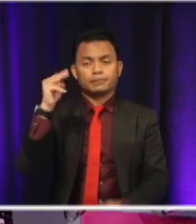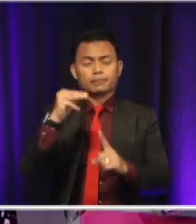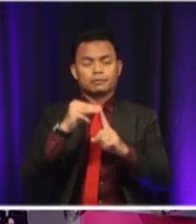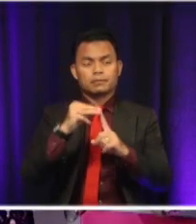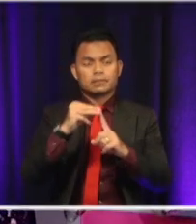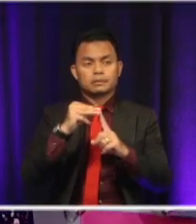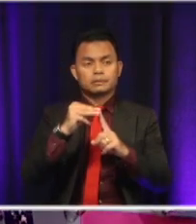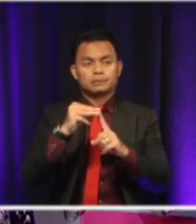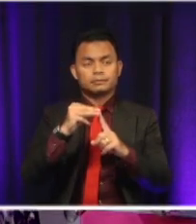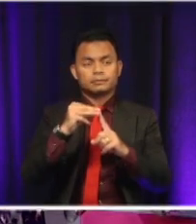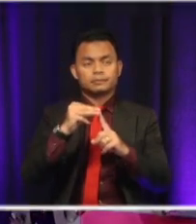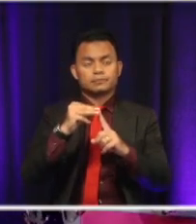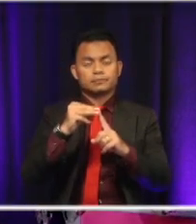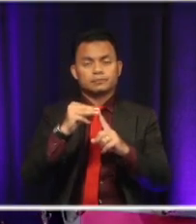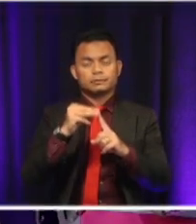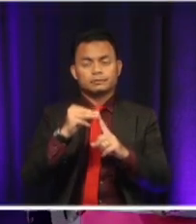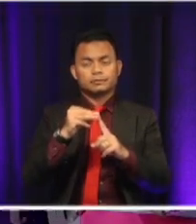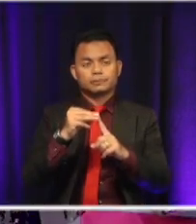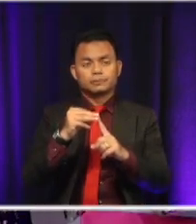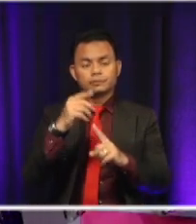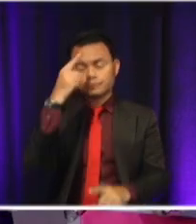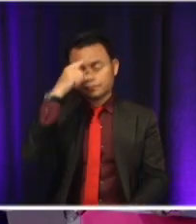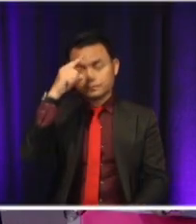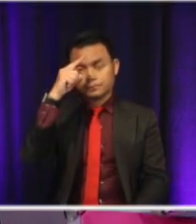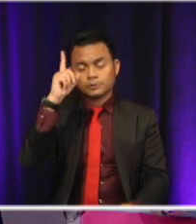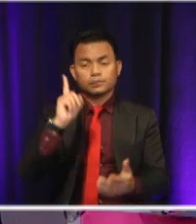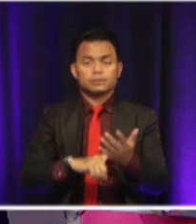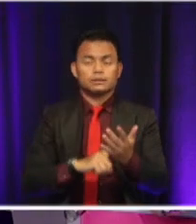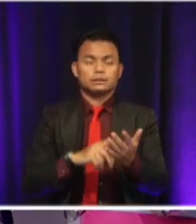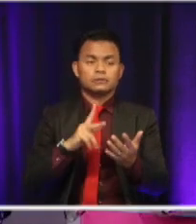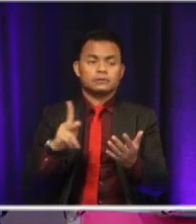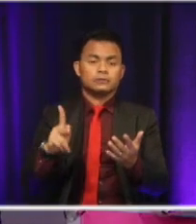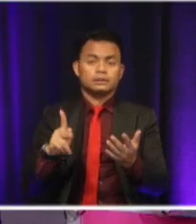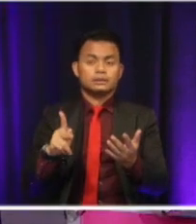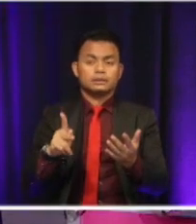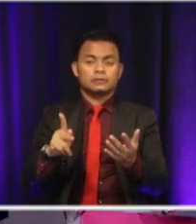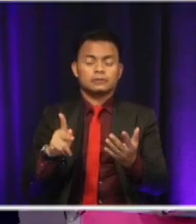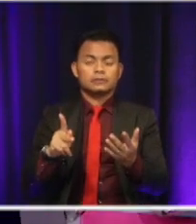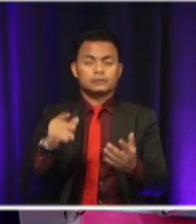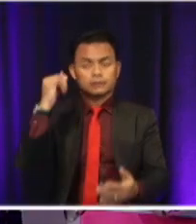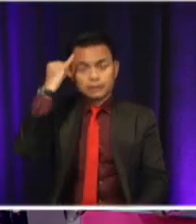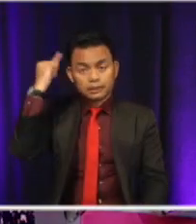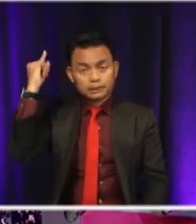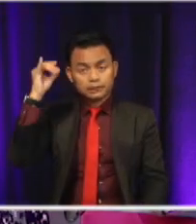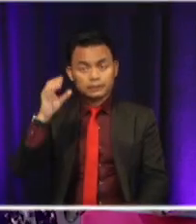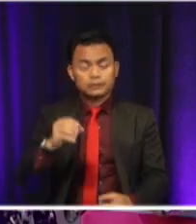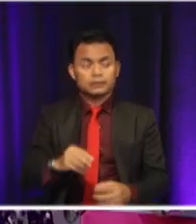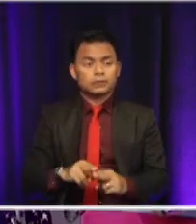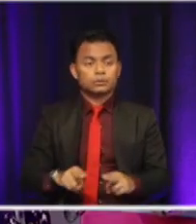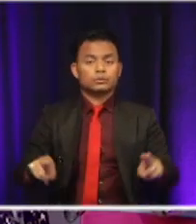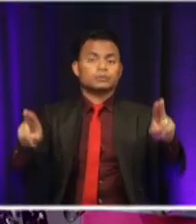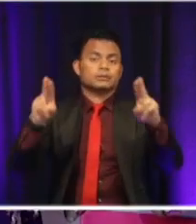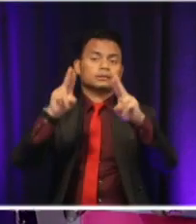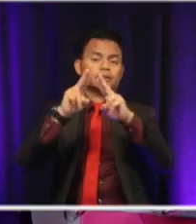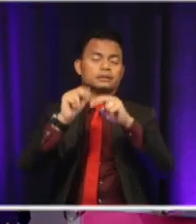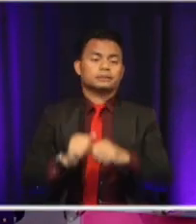to ask candidates to discuss a main idea found in the poem. What am I talking about? I am talking